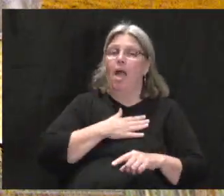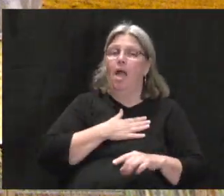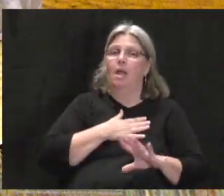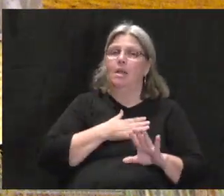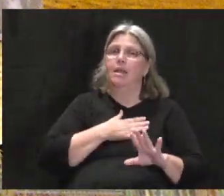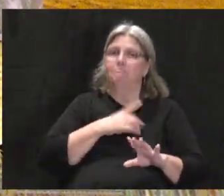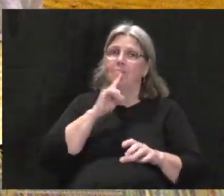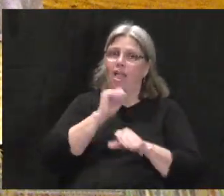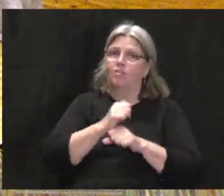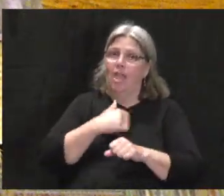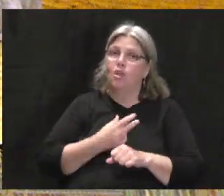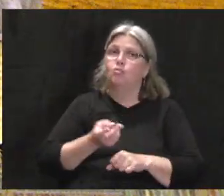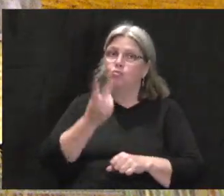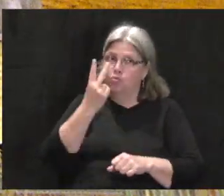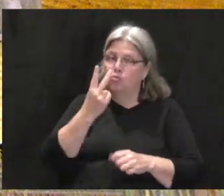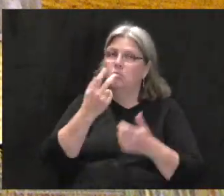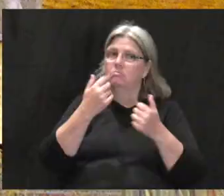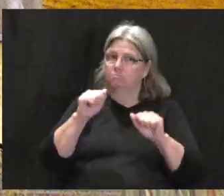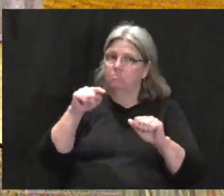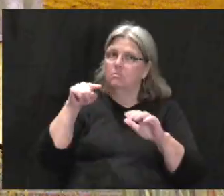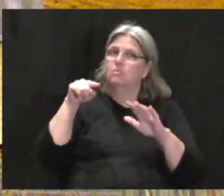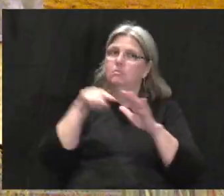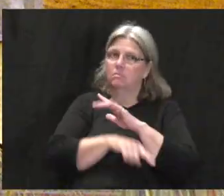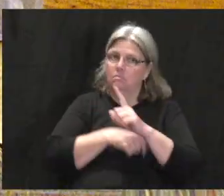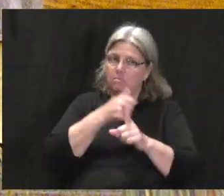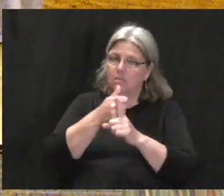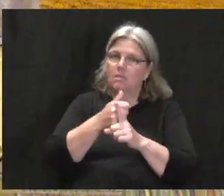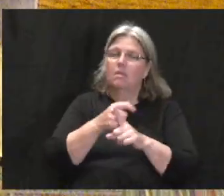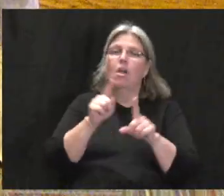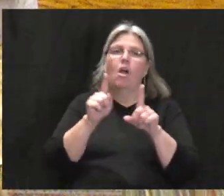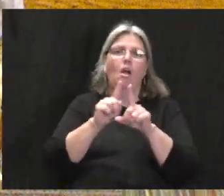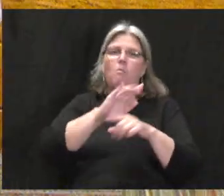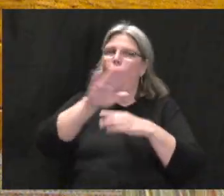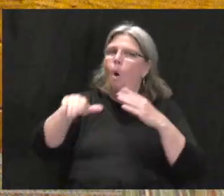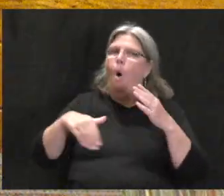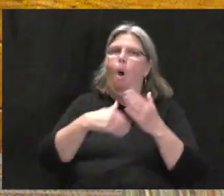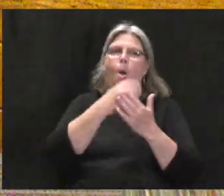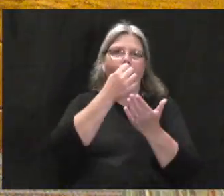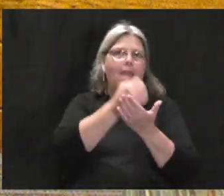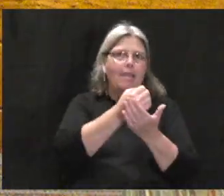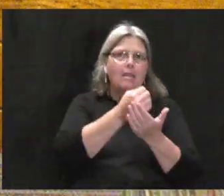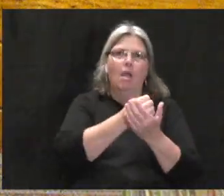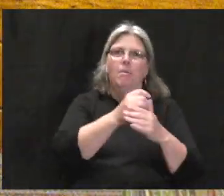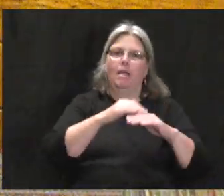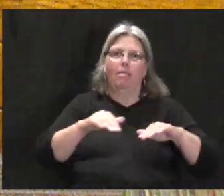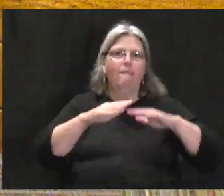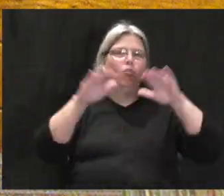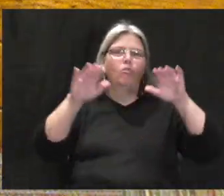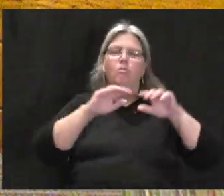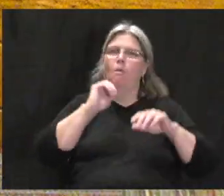fully supported mental health experts is becoming increasingly stark.